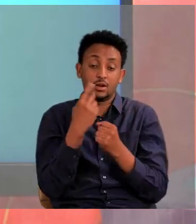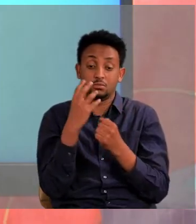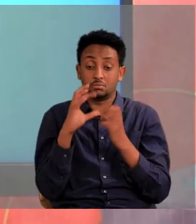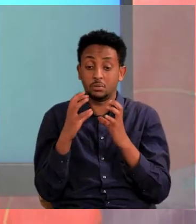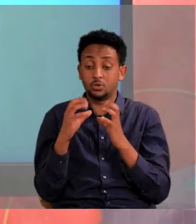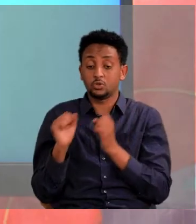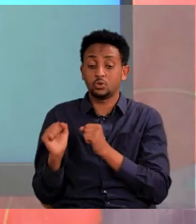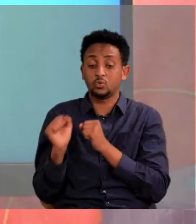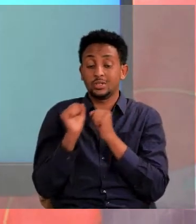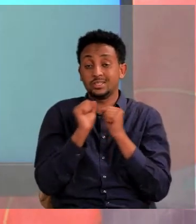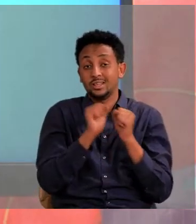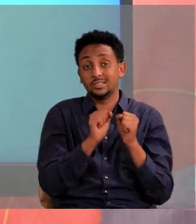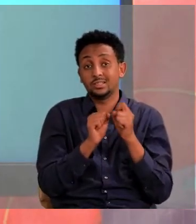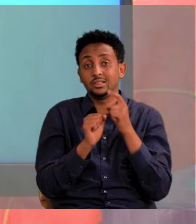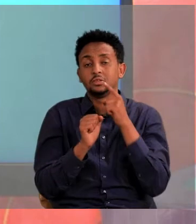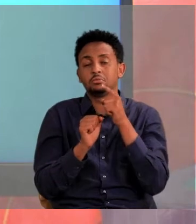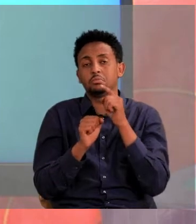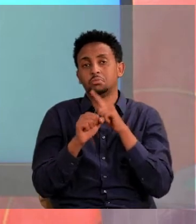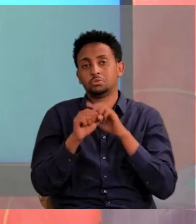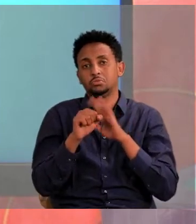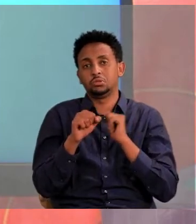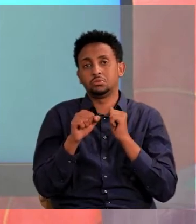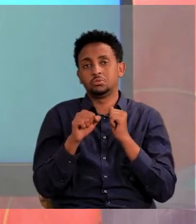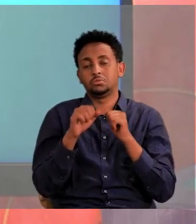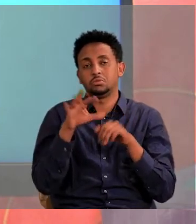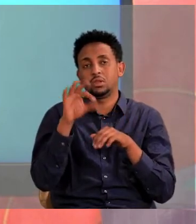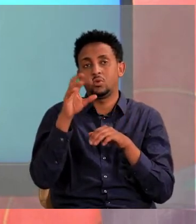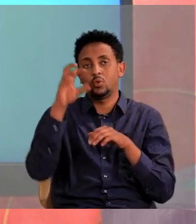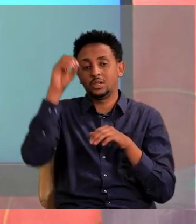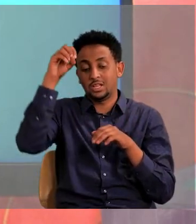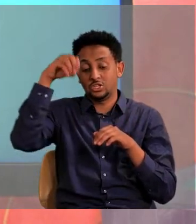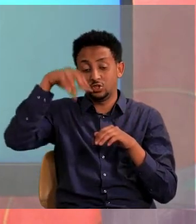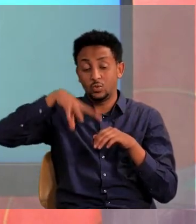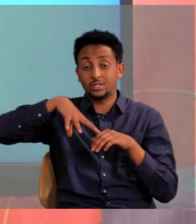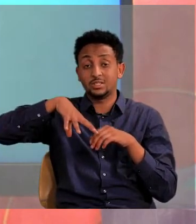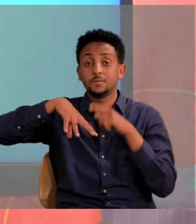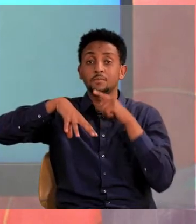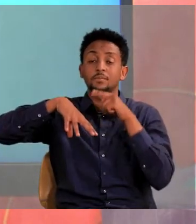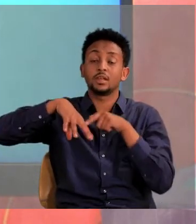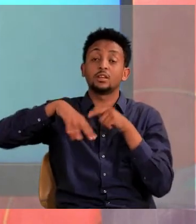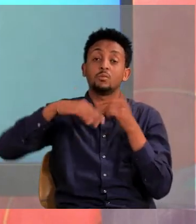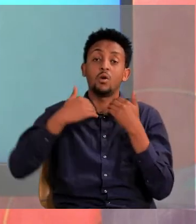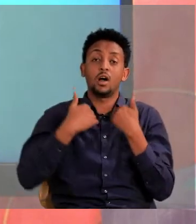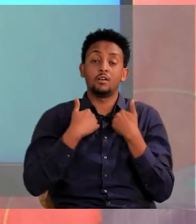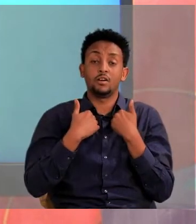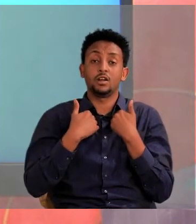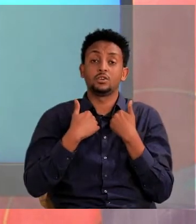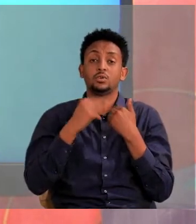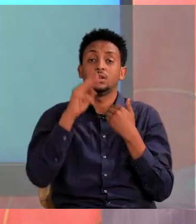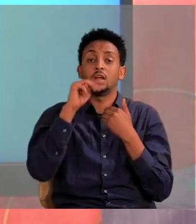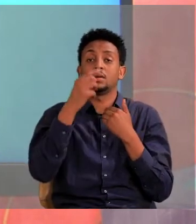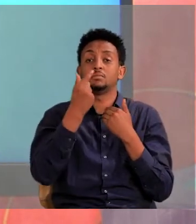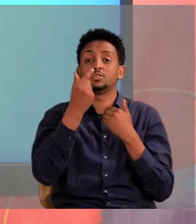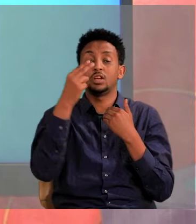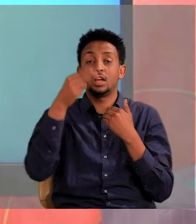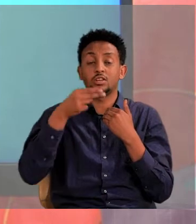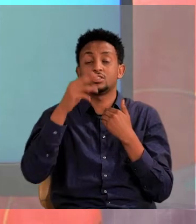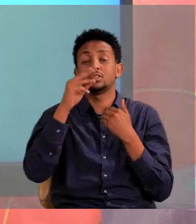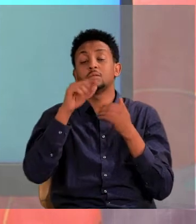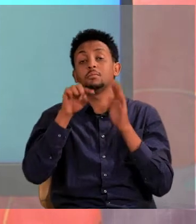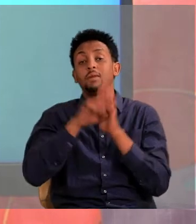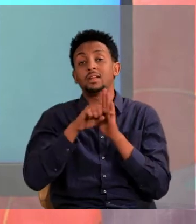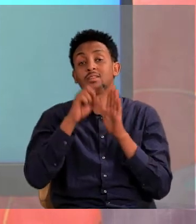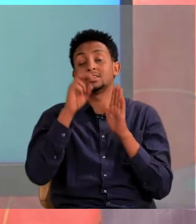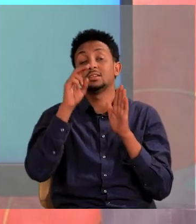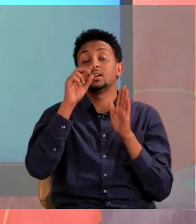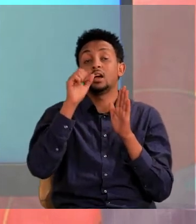might move again downward. It's also possible to take it downward so that you can have mgh at B minus